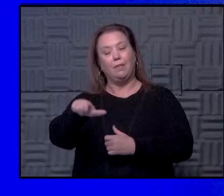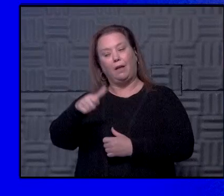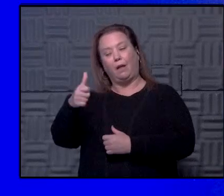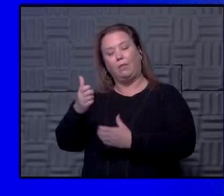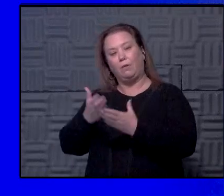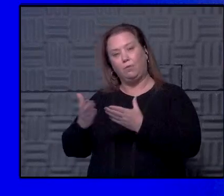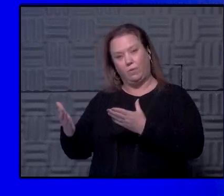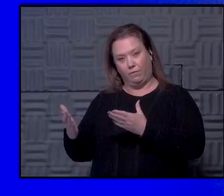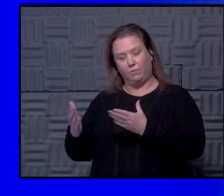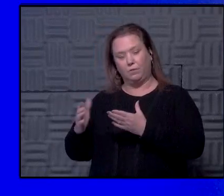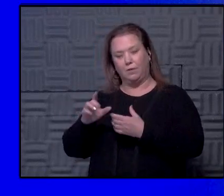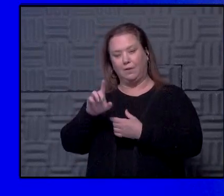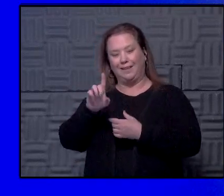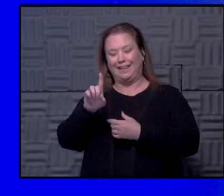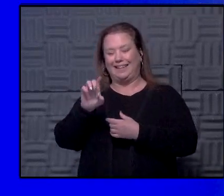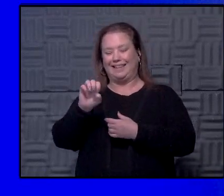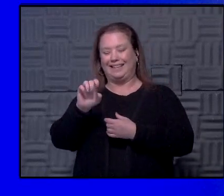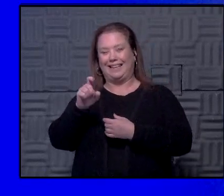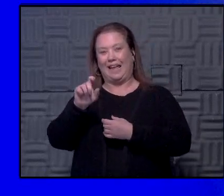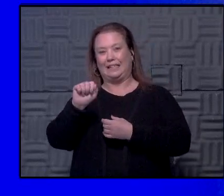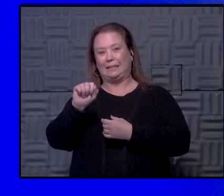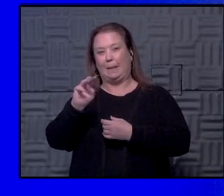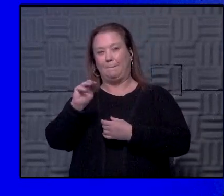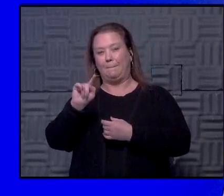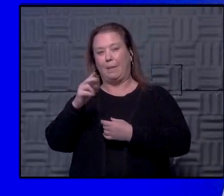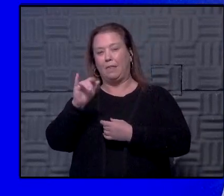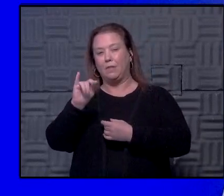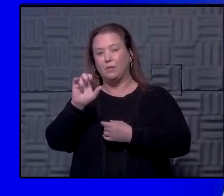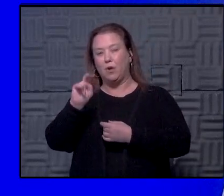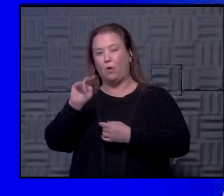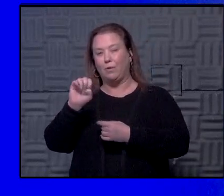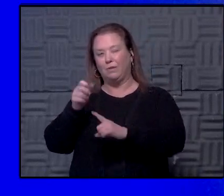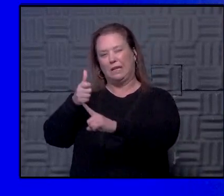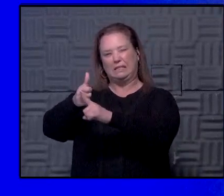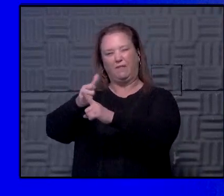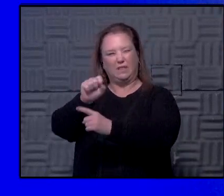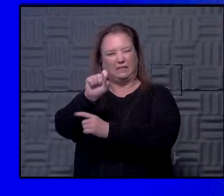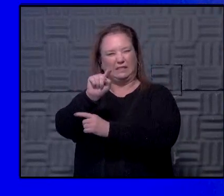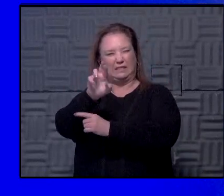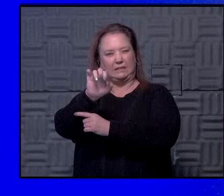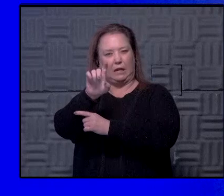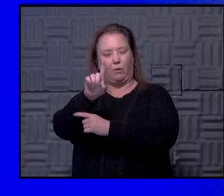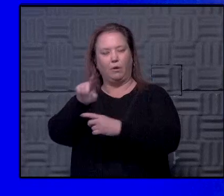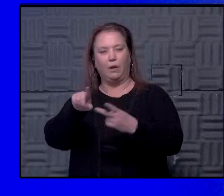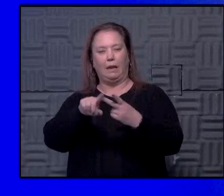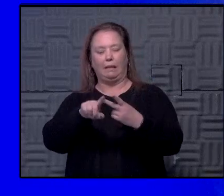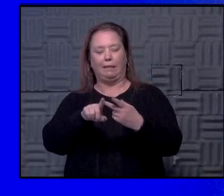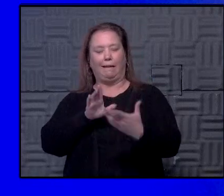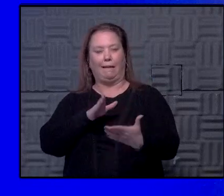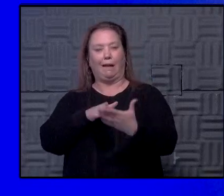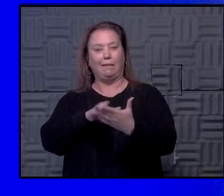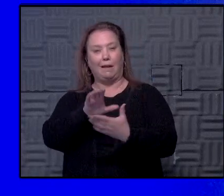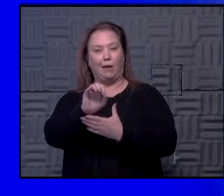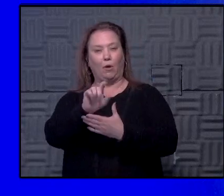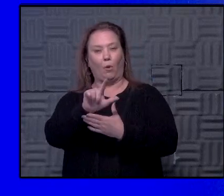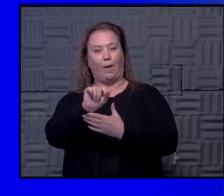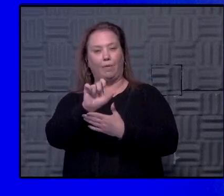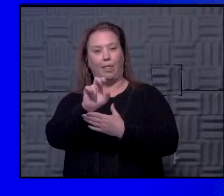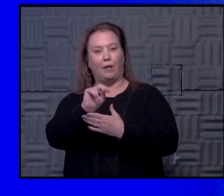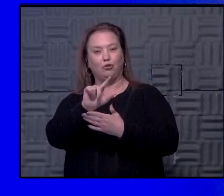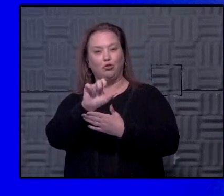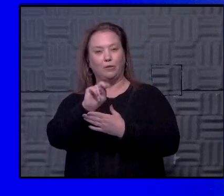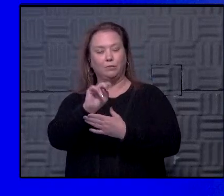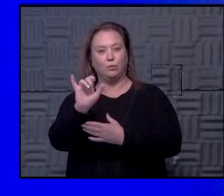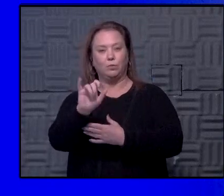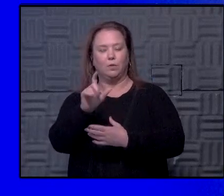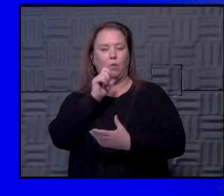repurposed, is the dexamethasone, which is a steroid. We also are using the anticoagulation. So at that point, we're not really treating the virus.